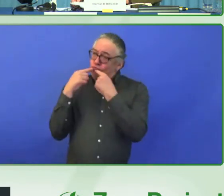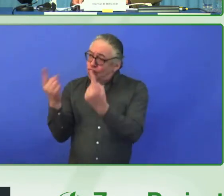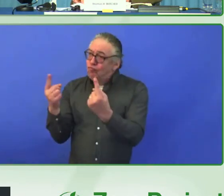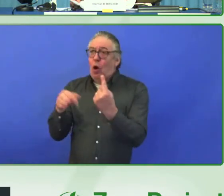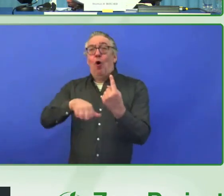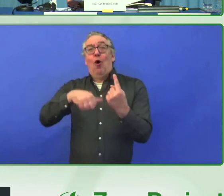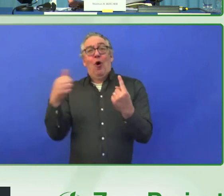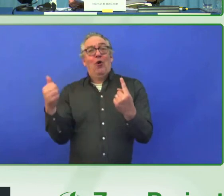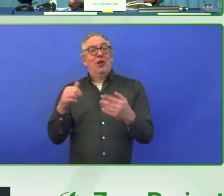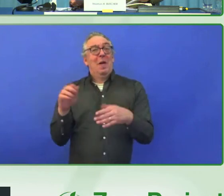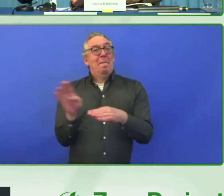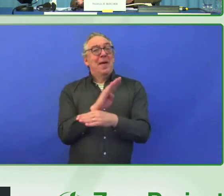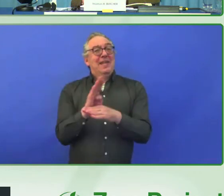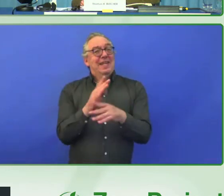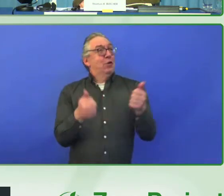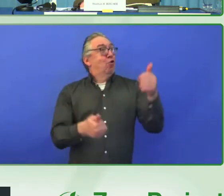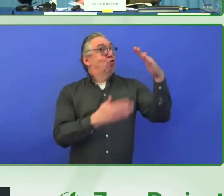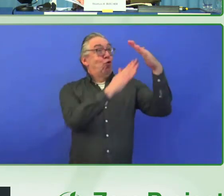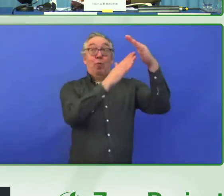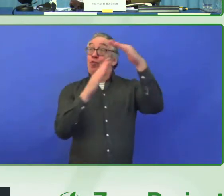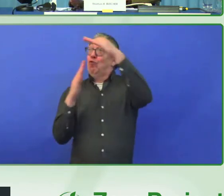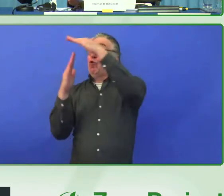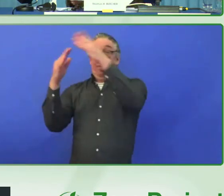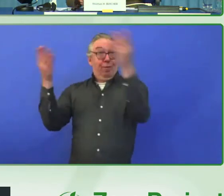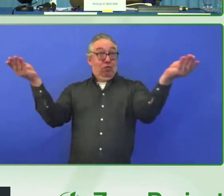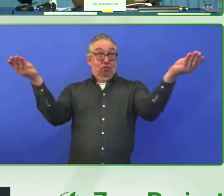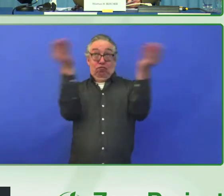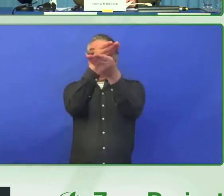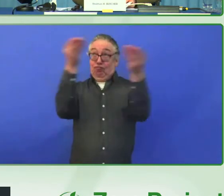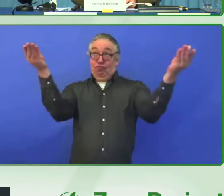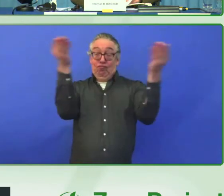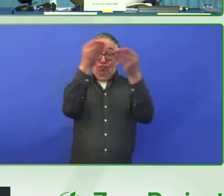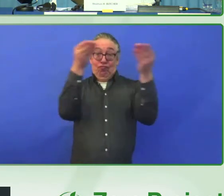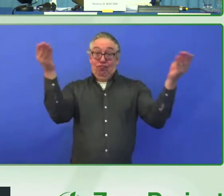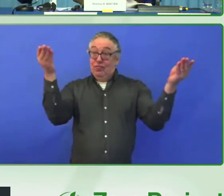thing to do. Not only a good thing, then the right thing to do.